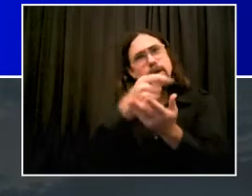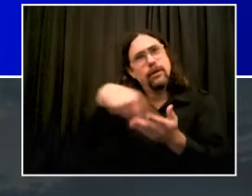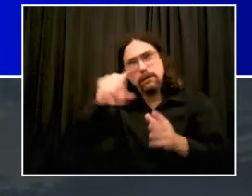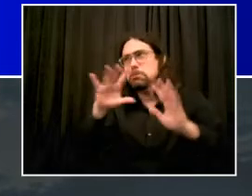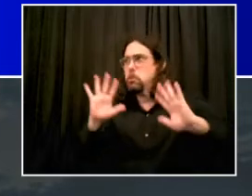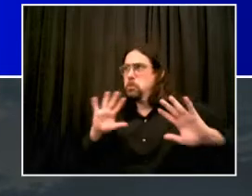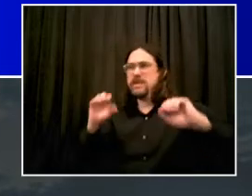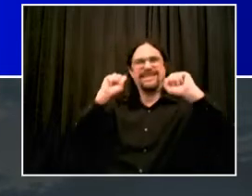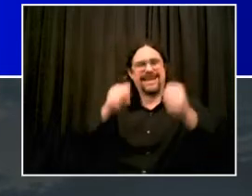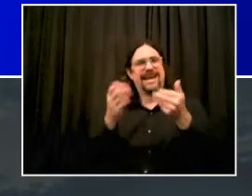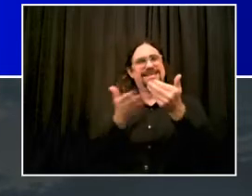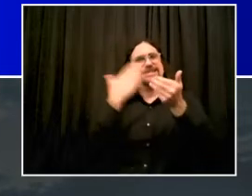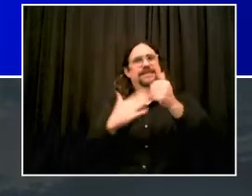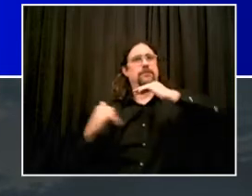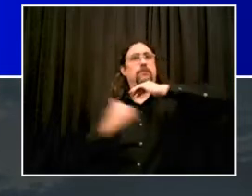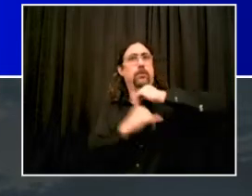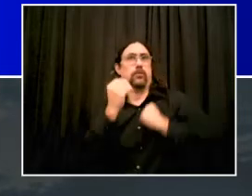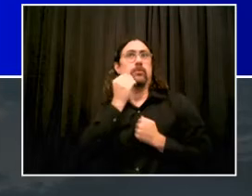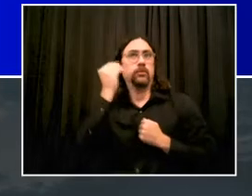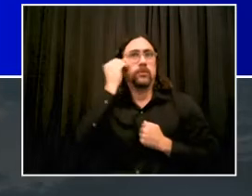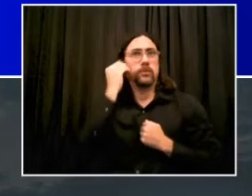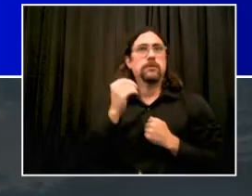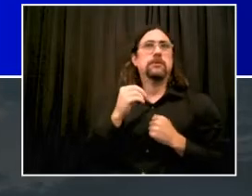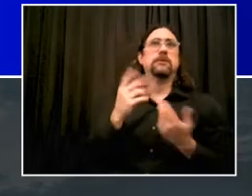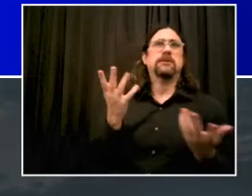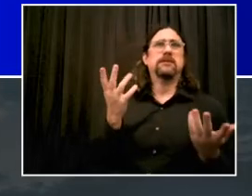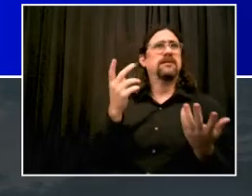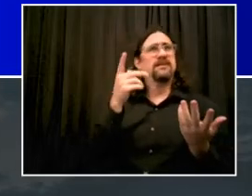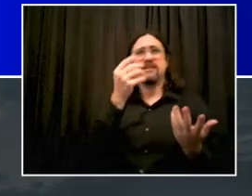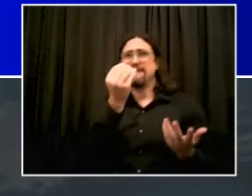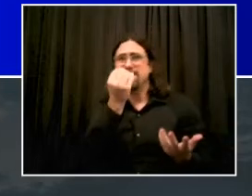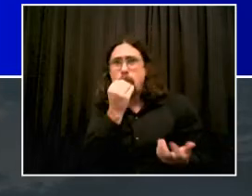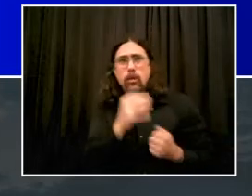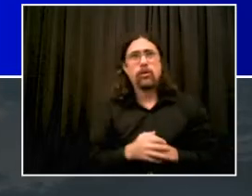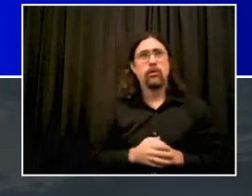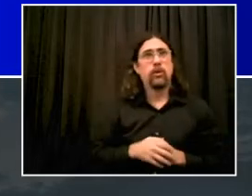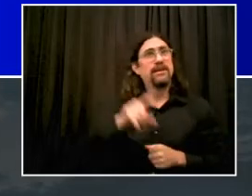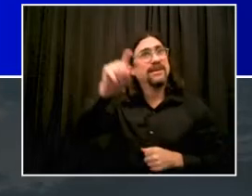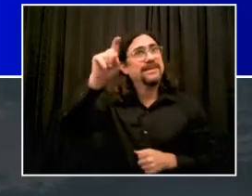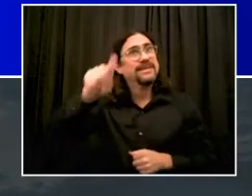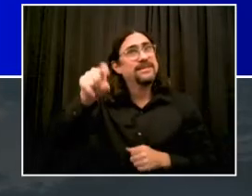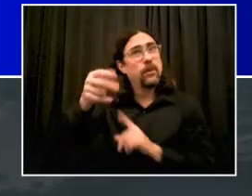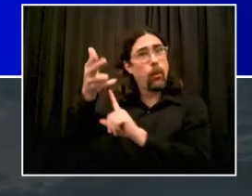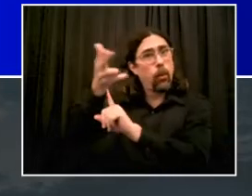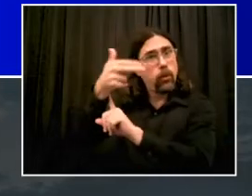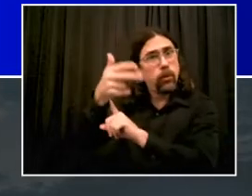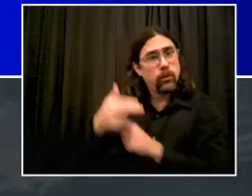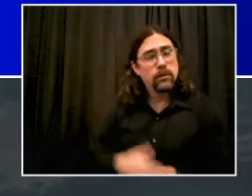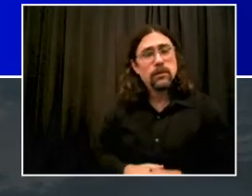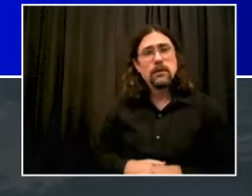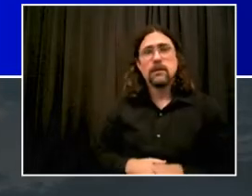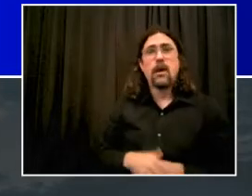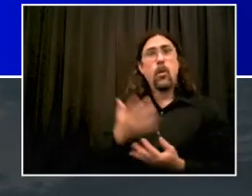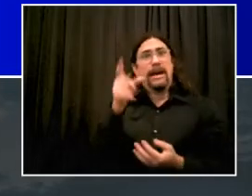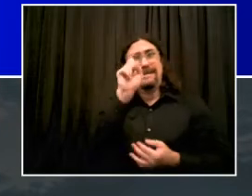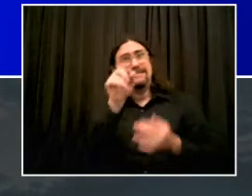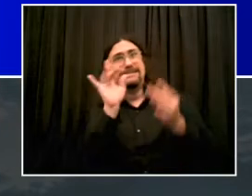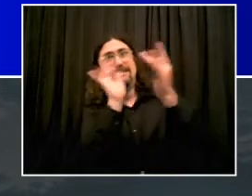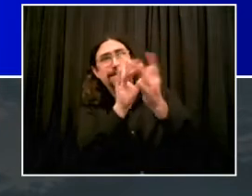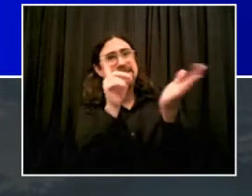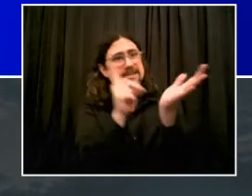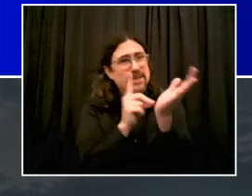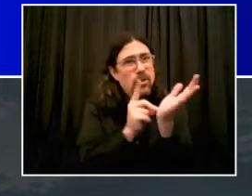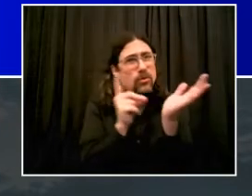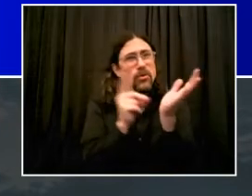a hotel stay. These are really critical pieces that we want to do in order to educate you and to help you get through that period of